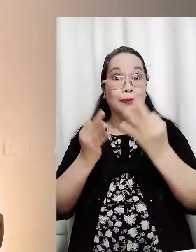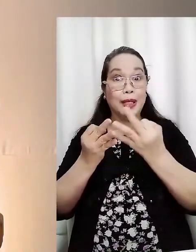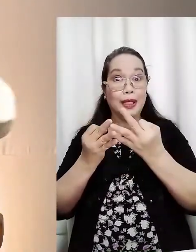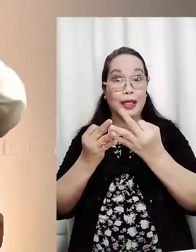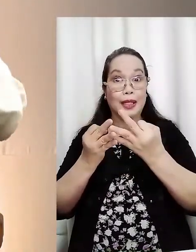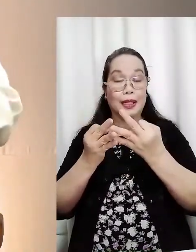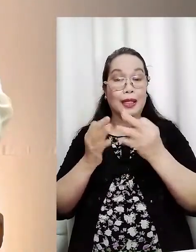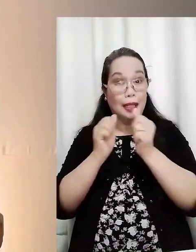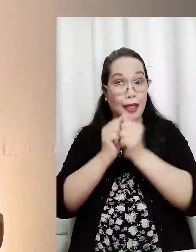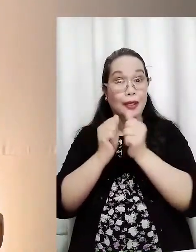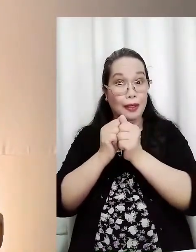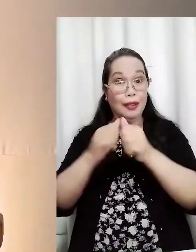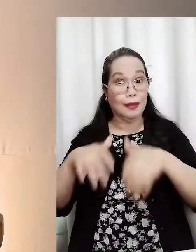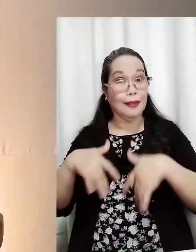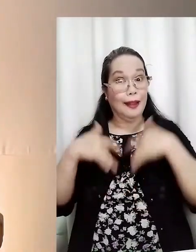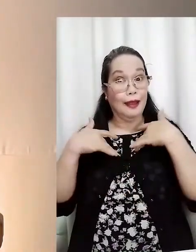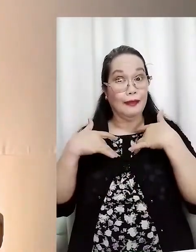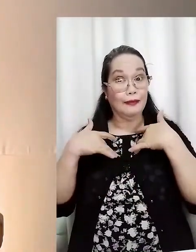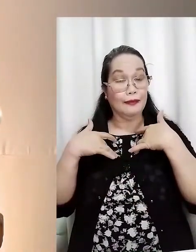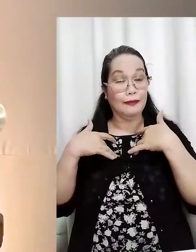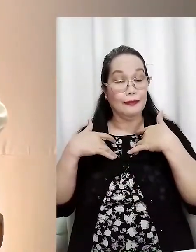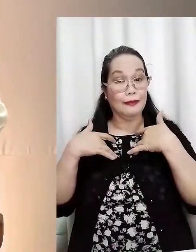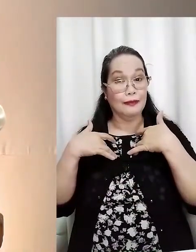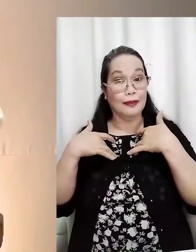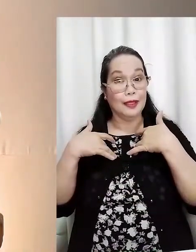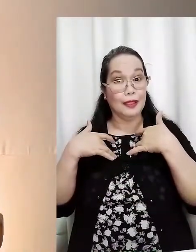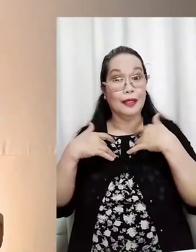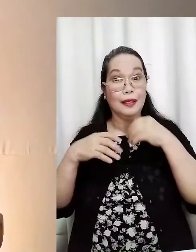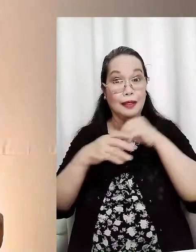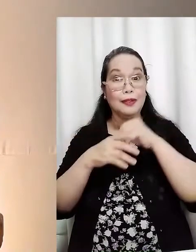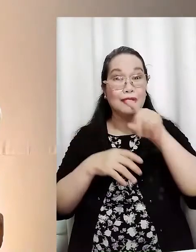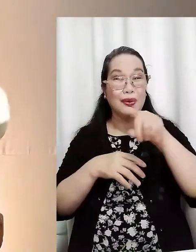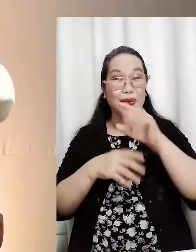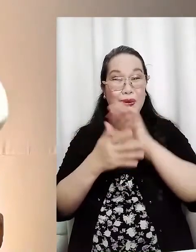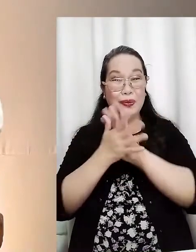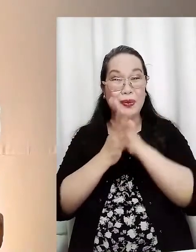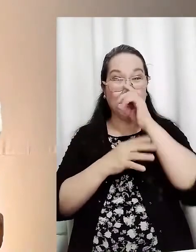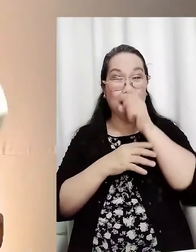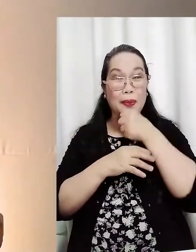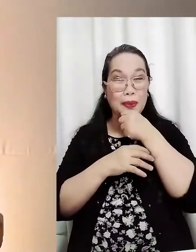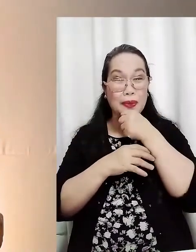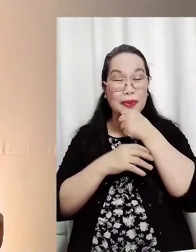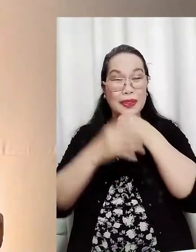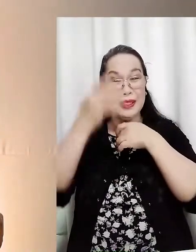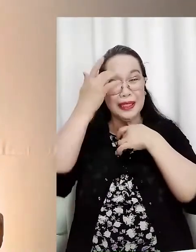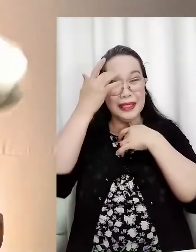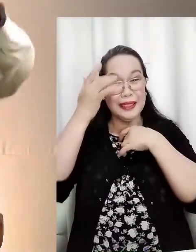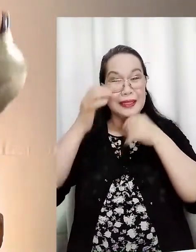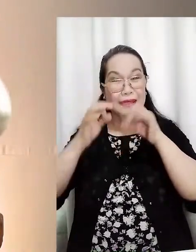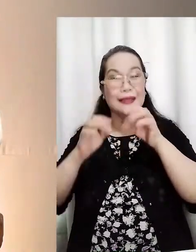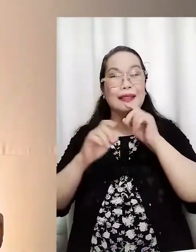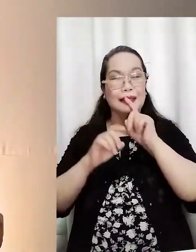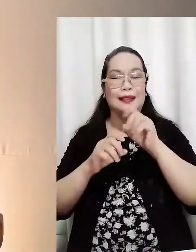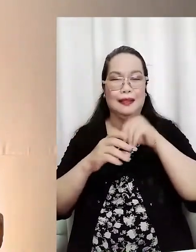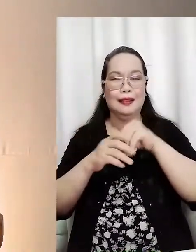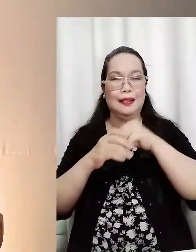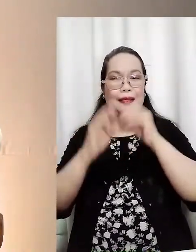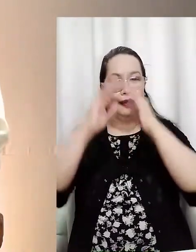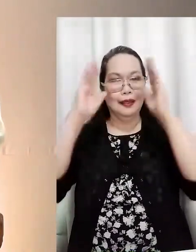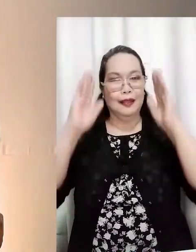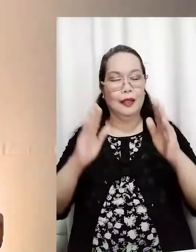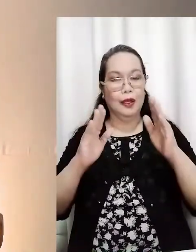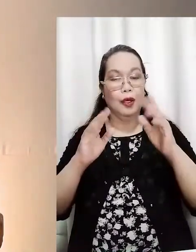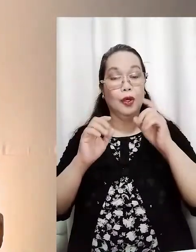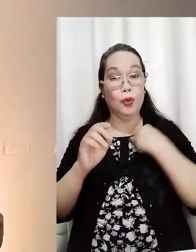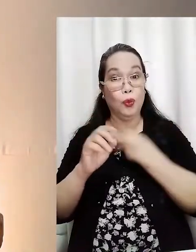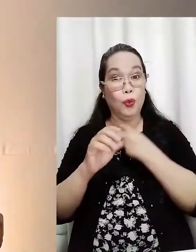buhay, lalo-lalo na yung mga vulnerable sa buhay ninyo. We keep ourselves from getting infected